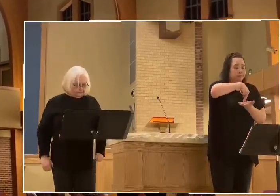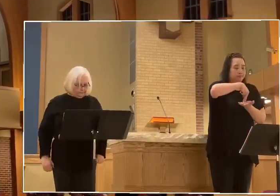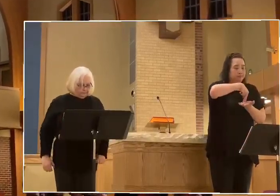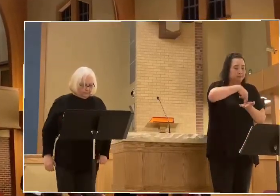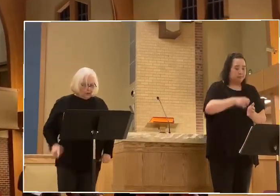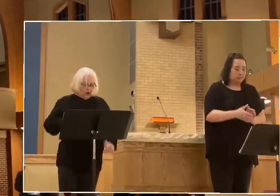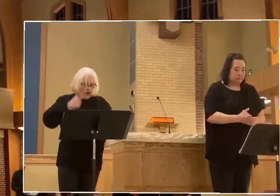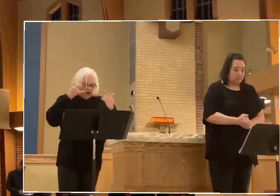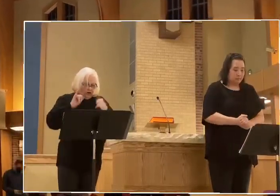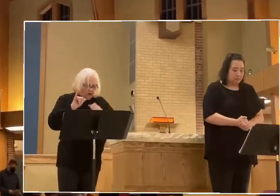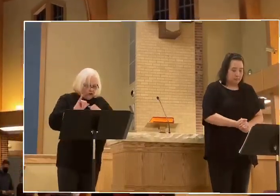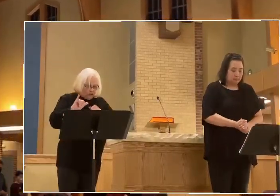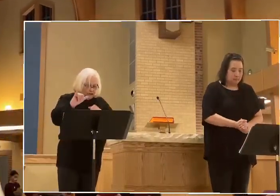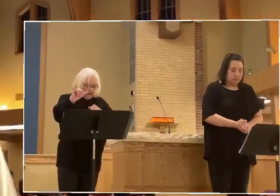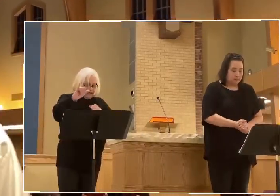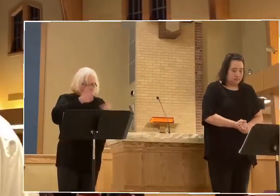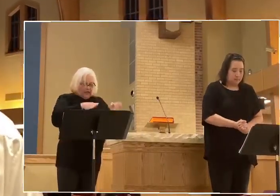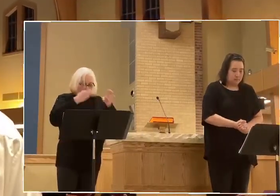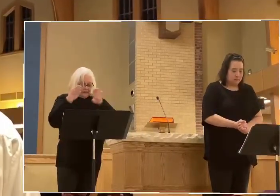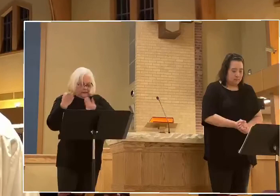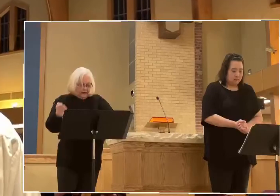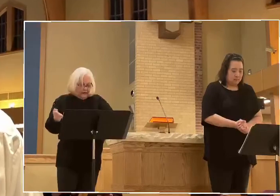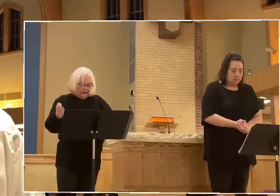Life eternal, death